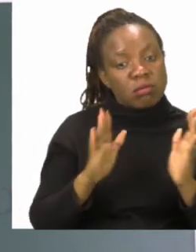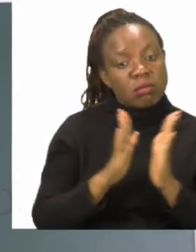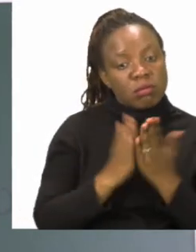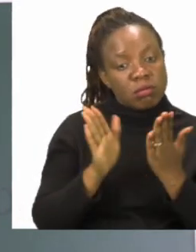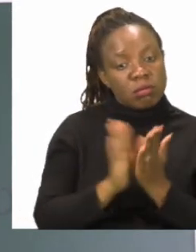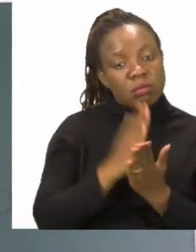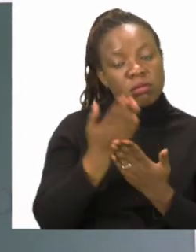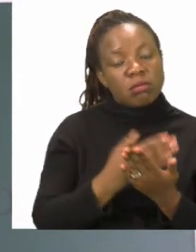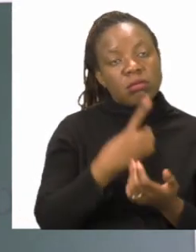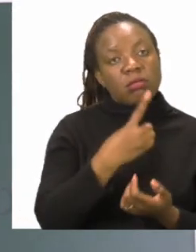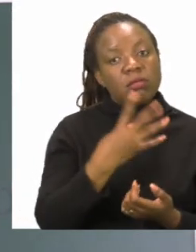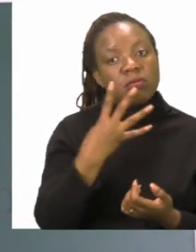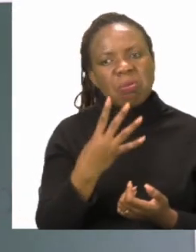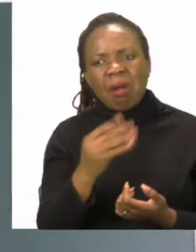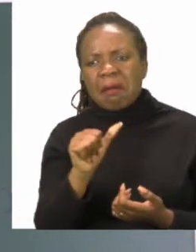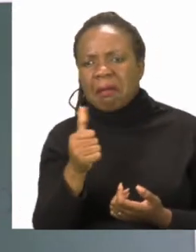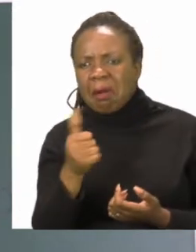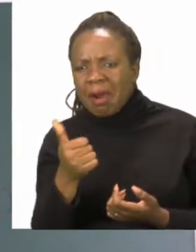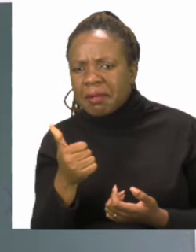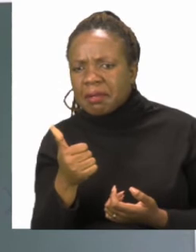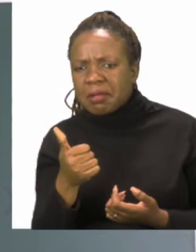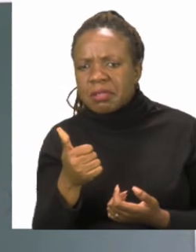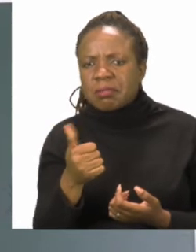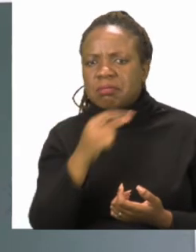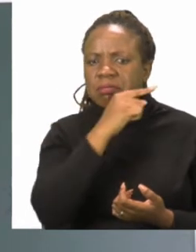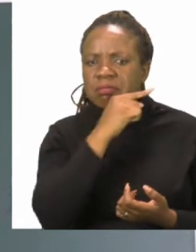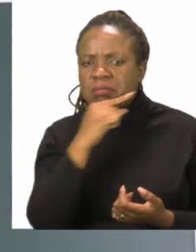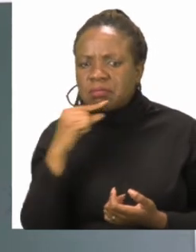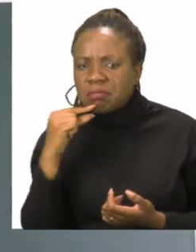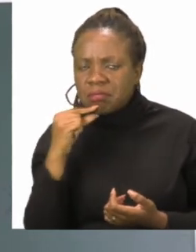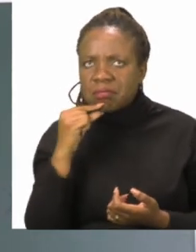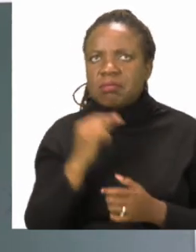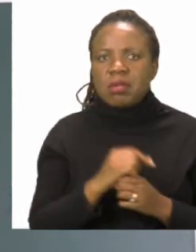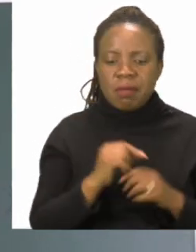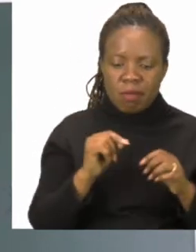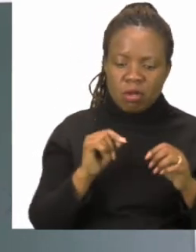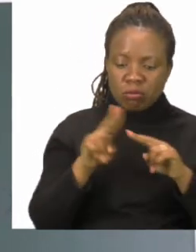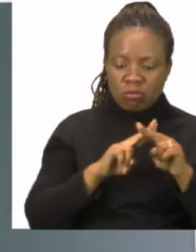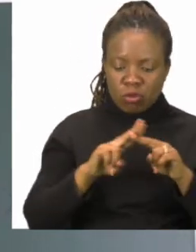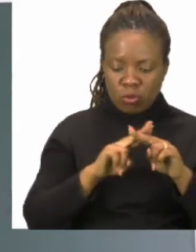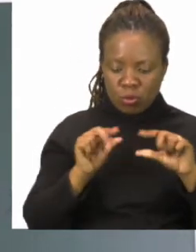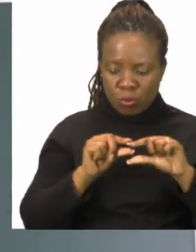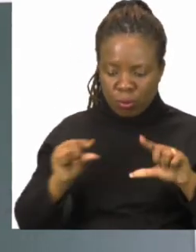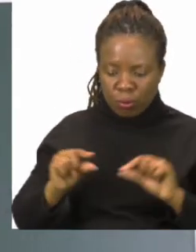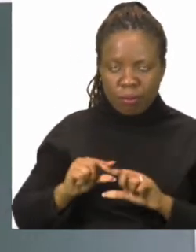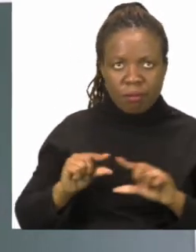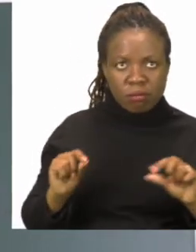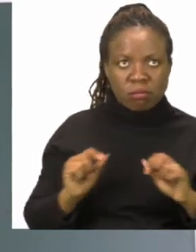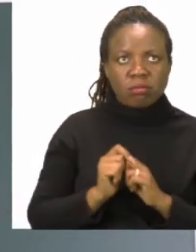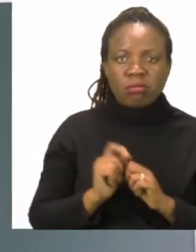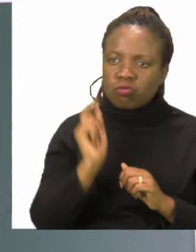other parts of the flower and also have a look at the words at the bottom, and then you match